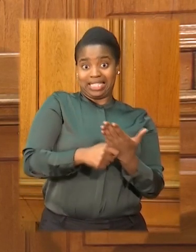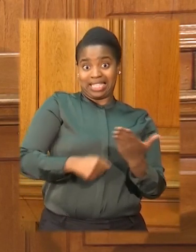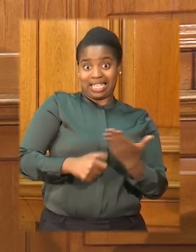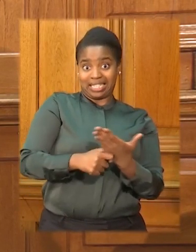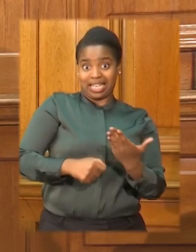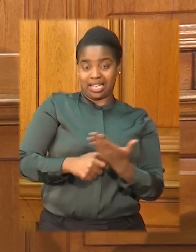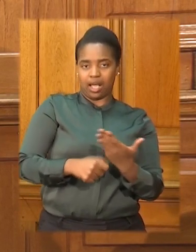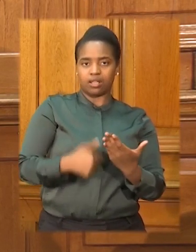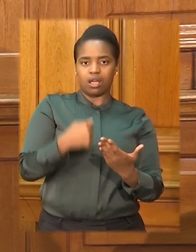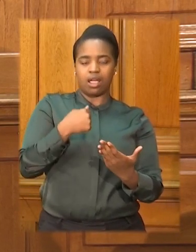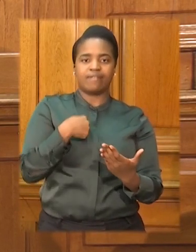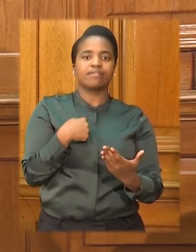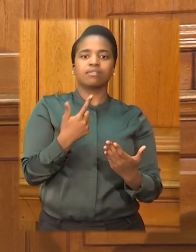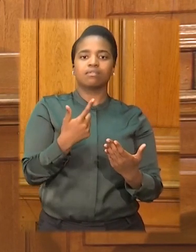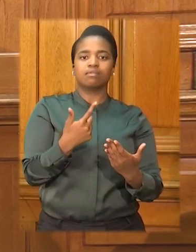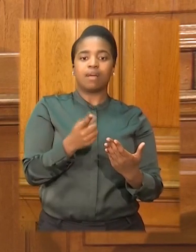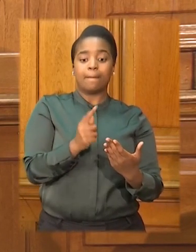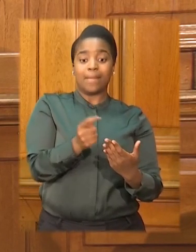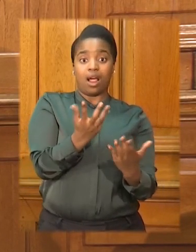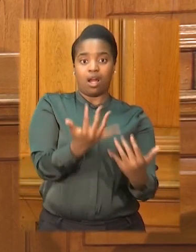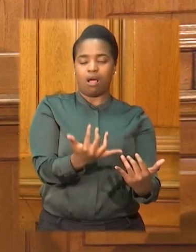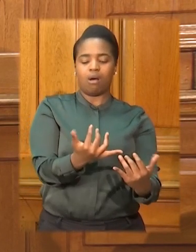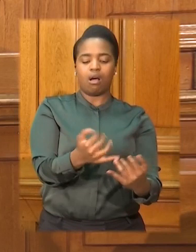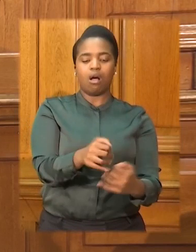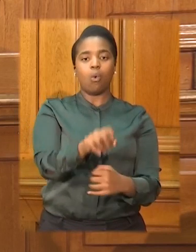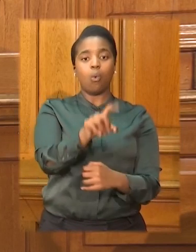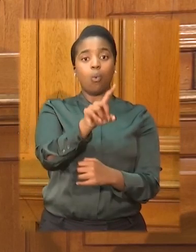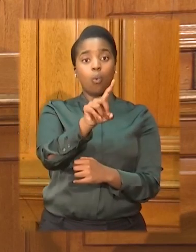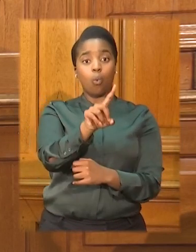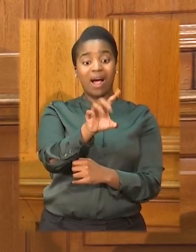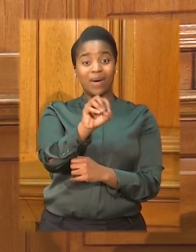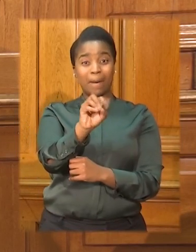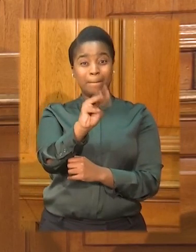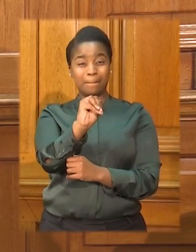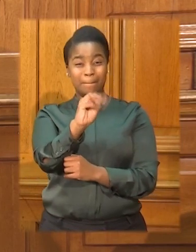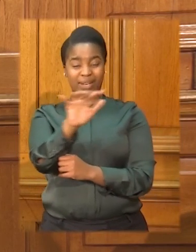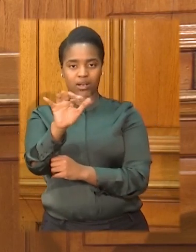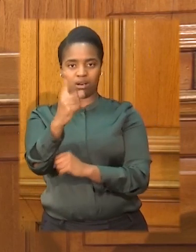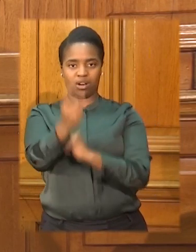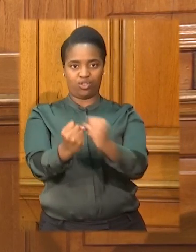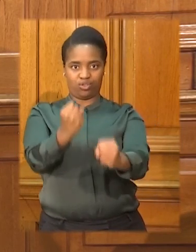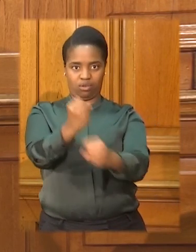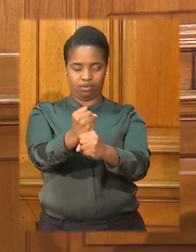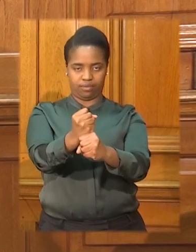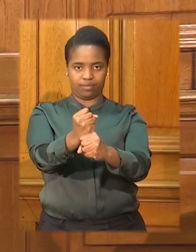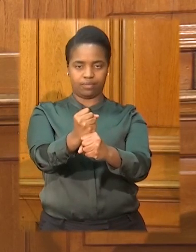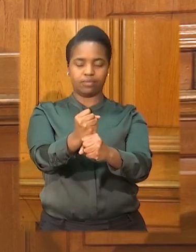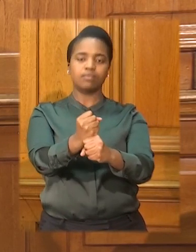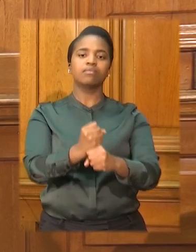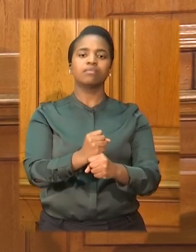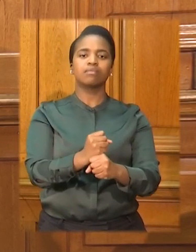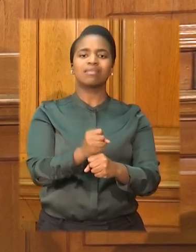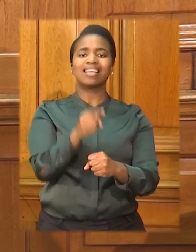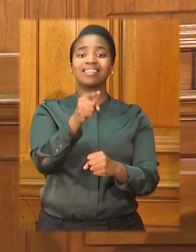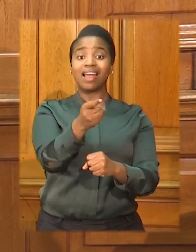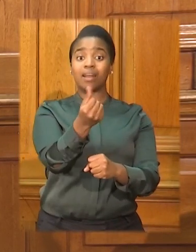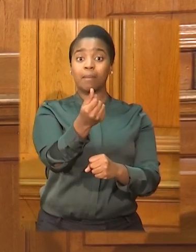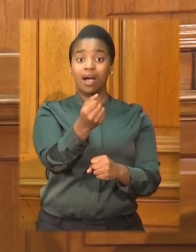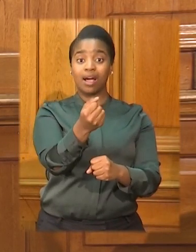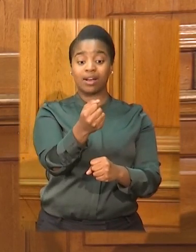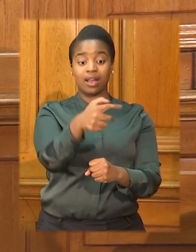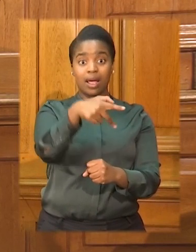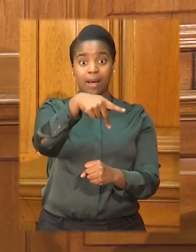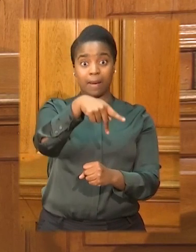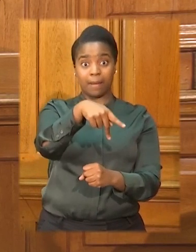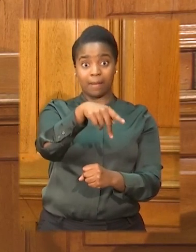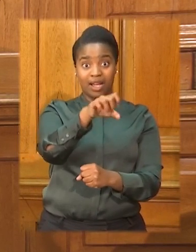deferrals is being increased to 100 million rand a year, and the proportion of